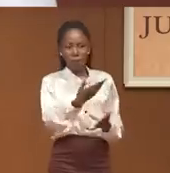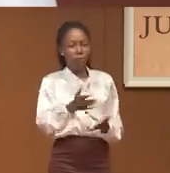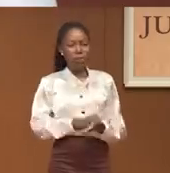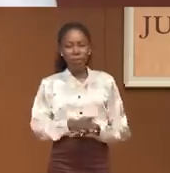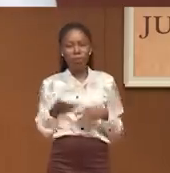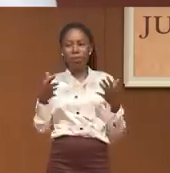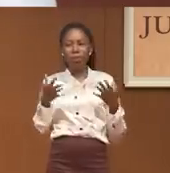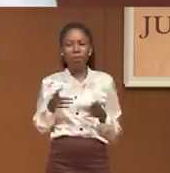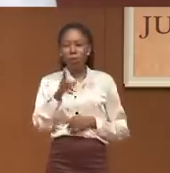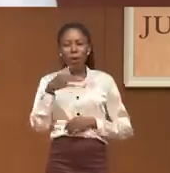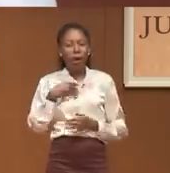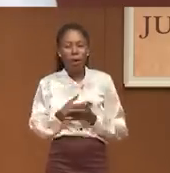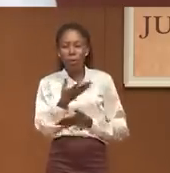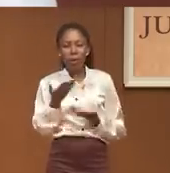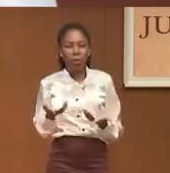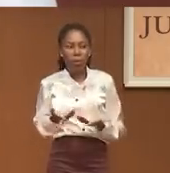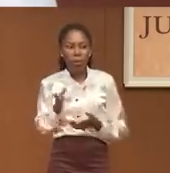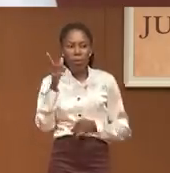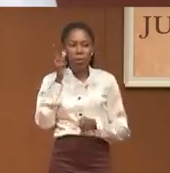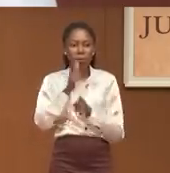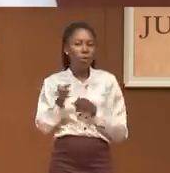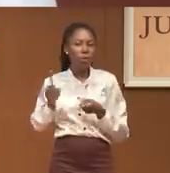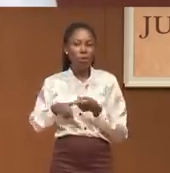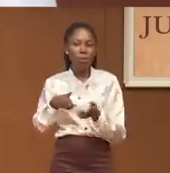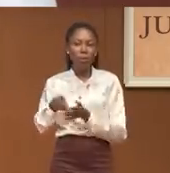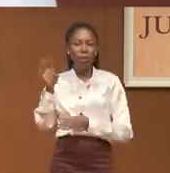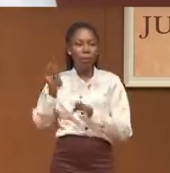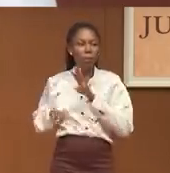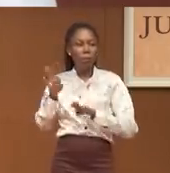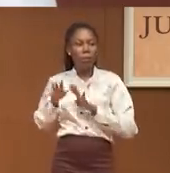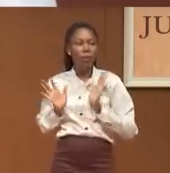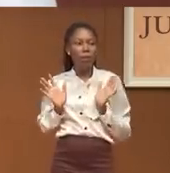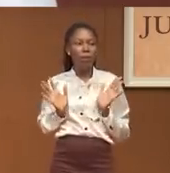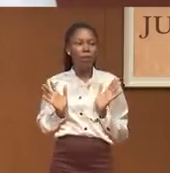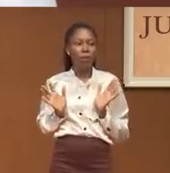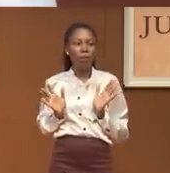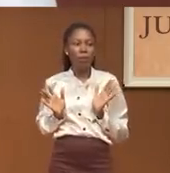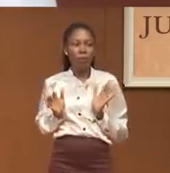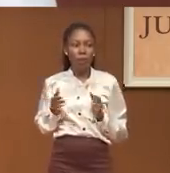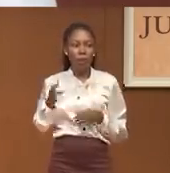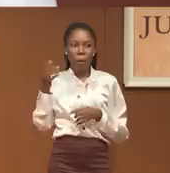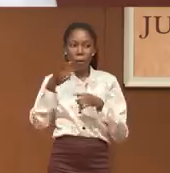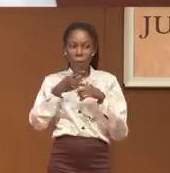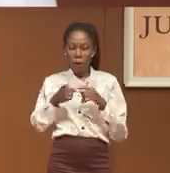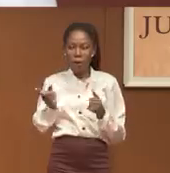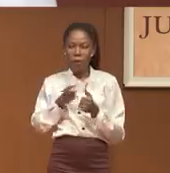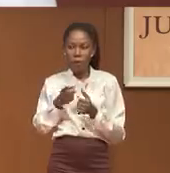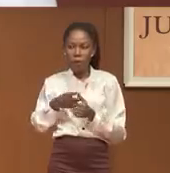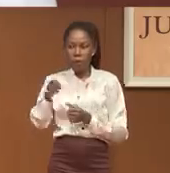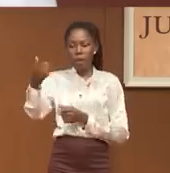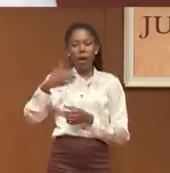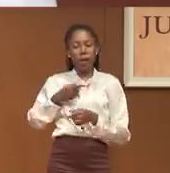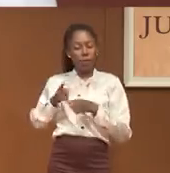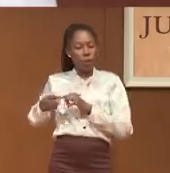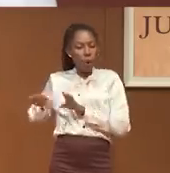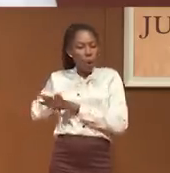put it there, under the law. All you need to do is pay him his balance and he will do the deed of assignment. He will go and tidy up that end.